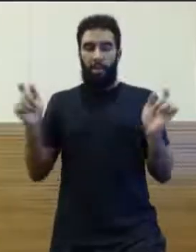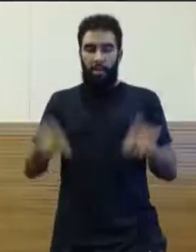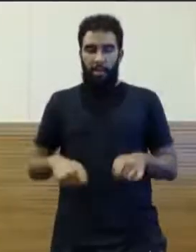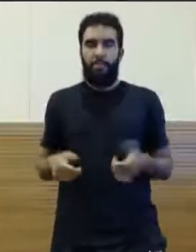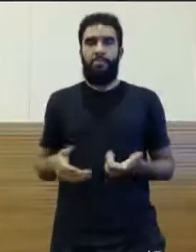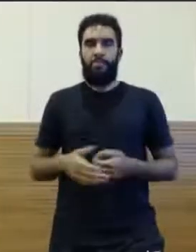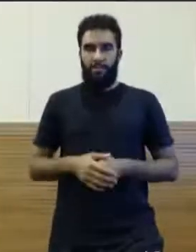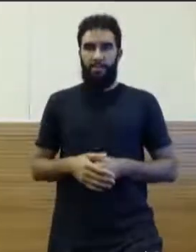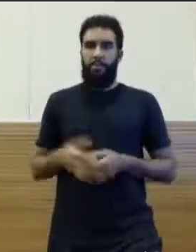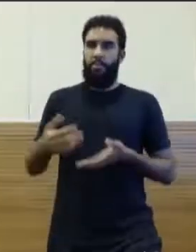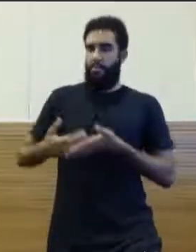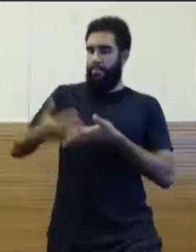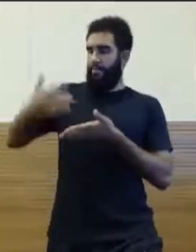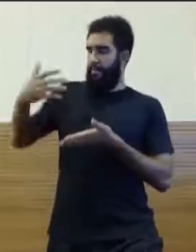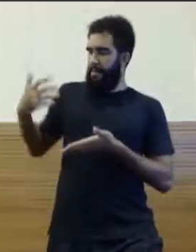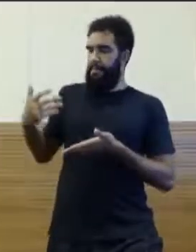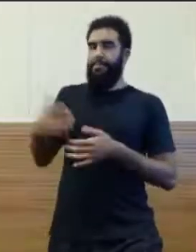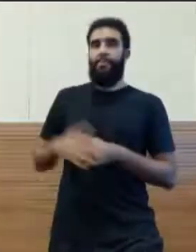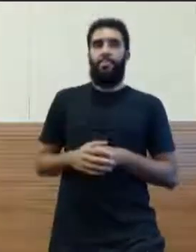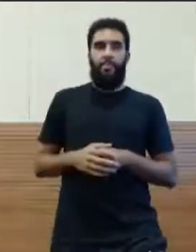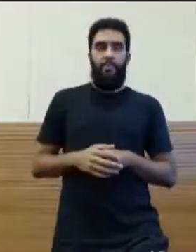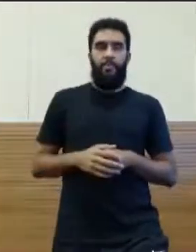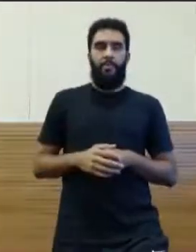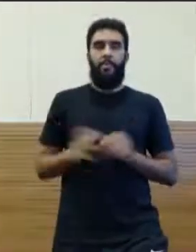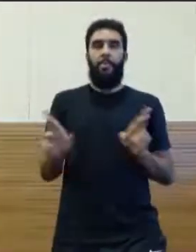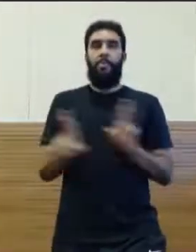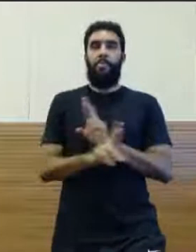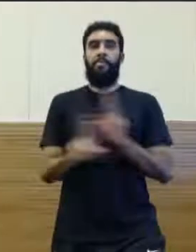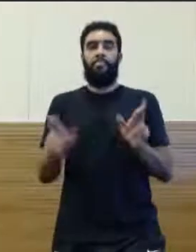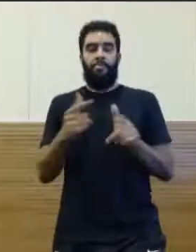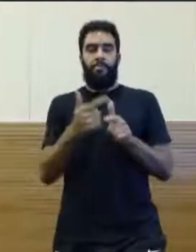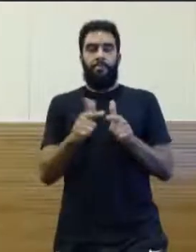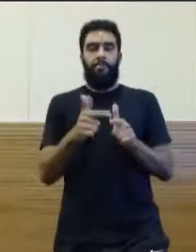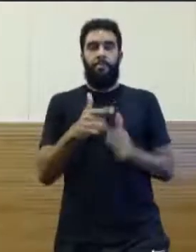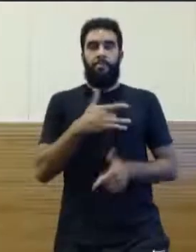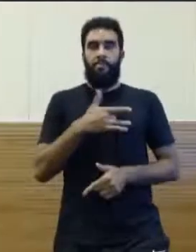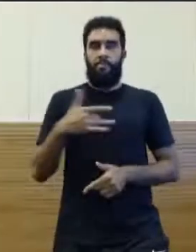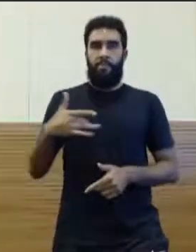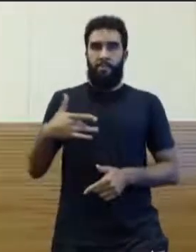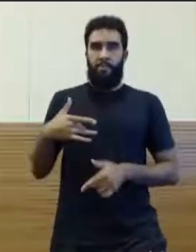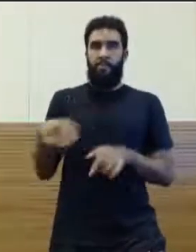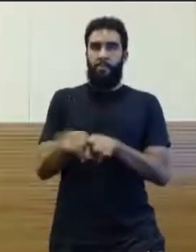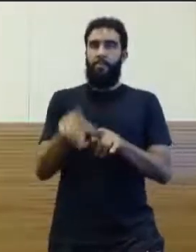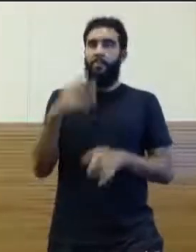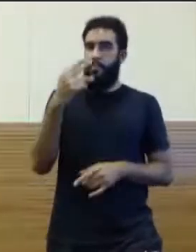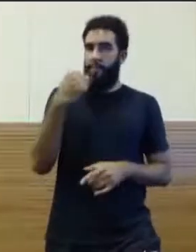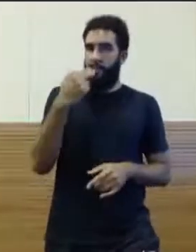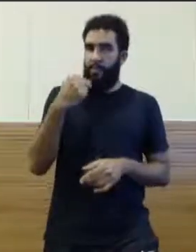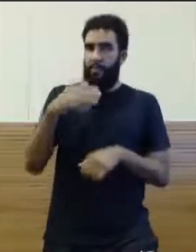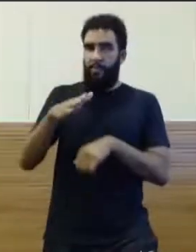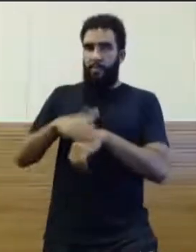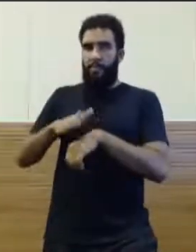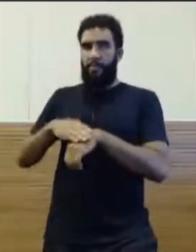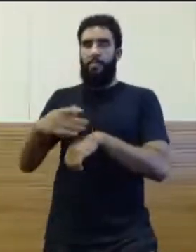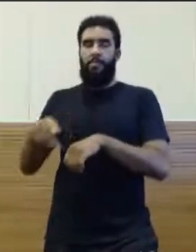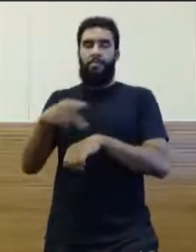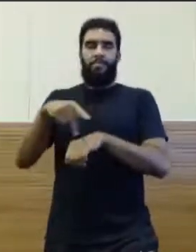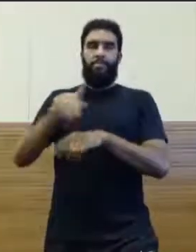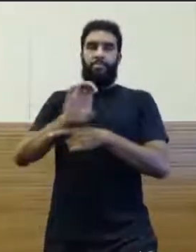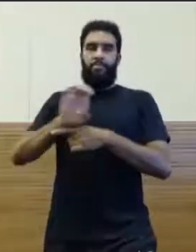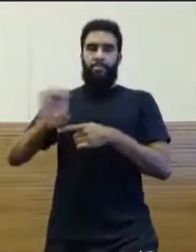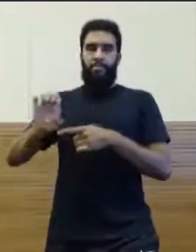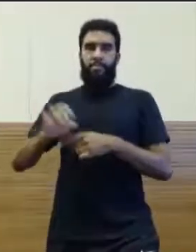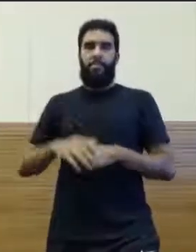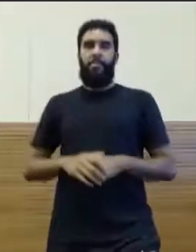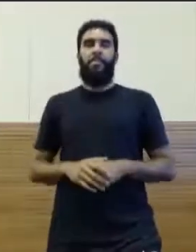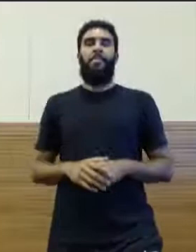technical recommendations based on those recommendations in terms of food and nutrition in the